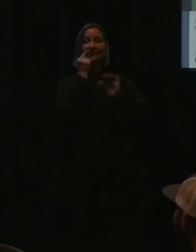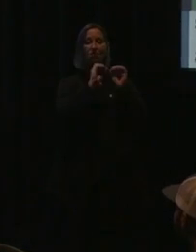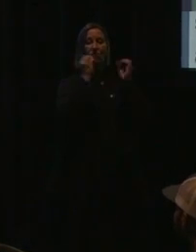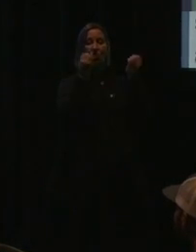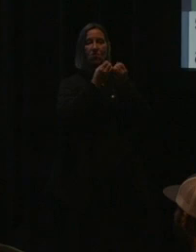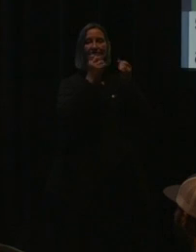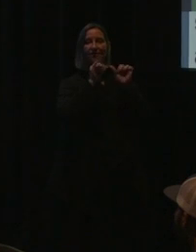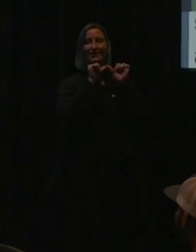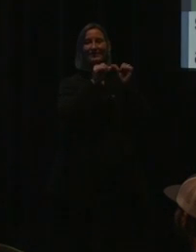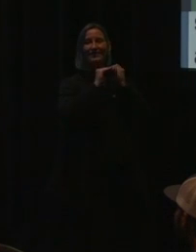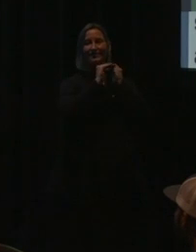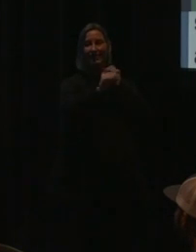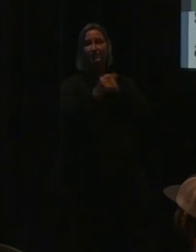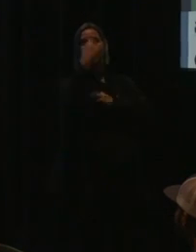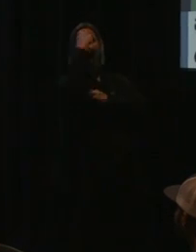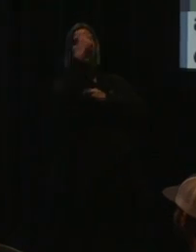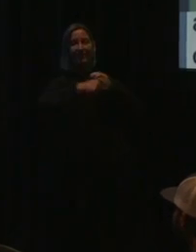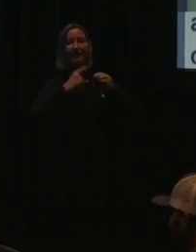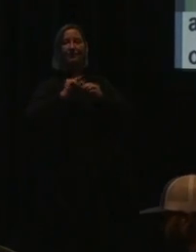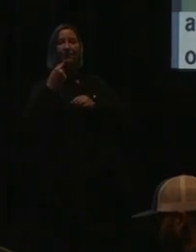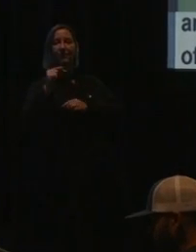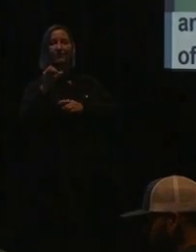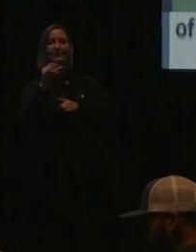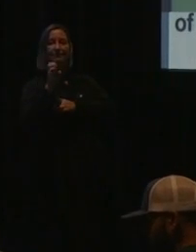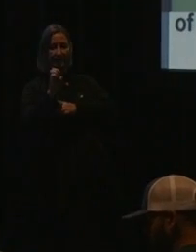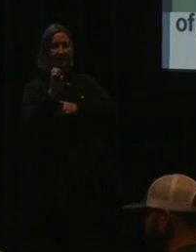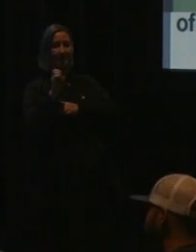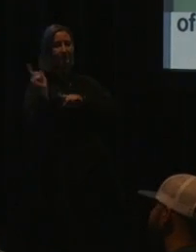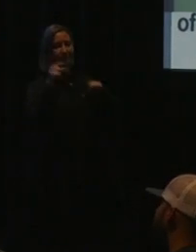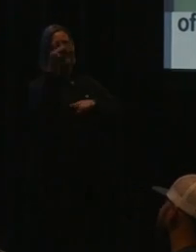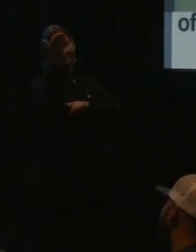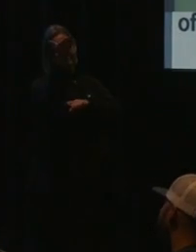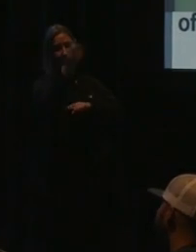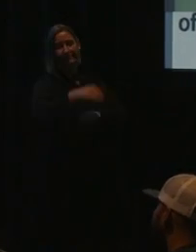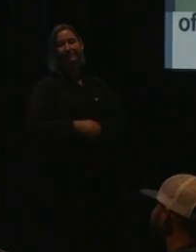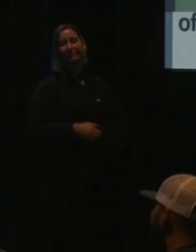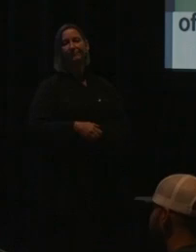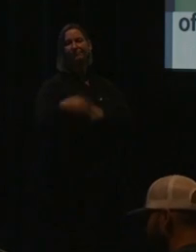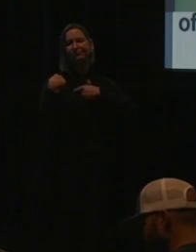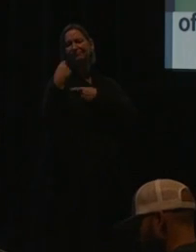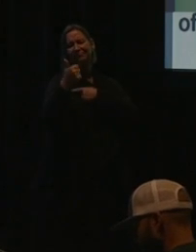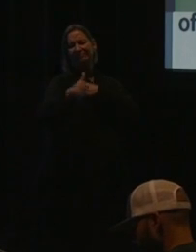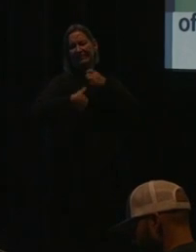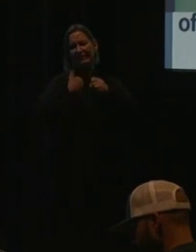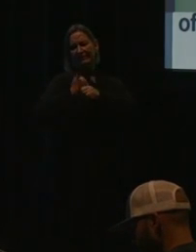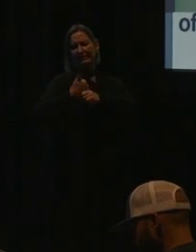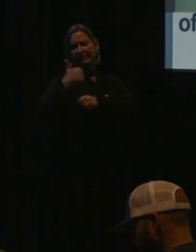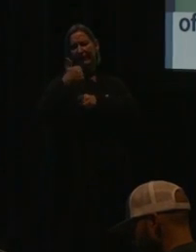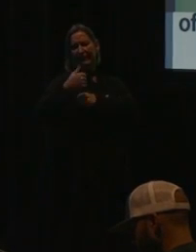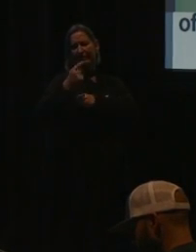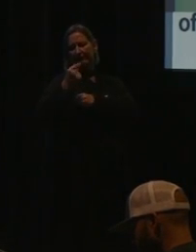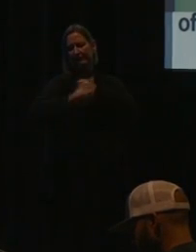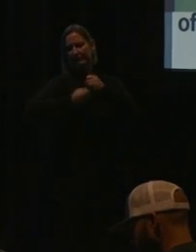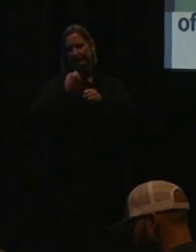Sustainability for thinking of Green Spaces Alliance. Over the last several decades, researchers and practitioners across